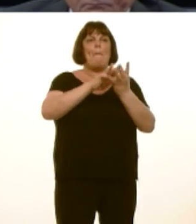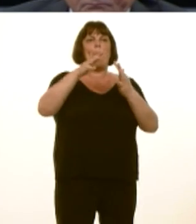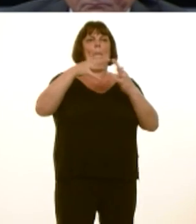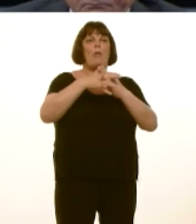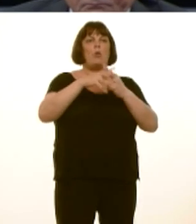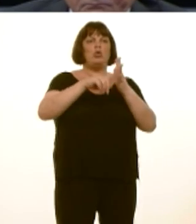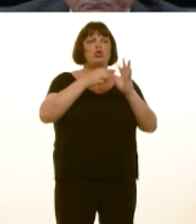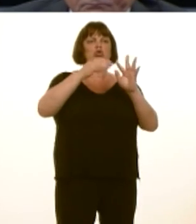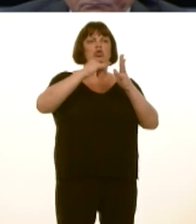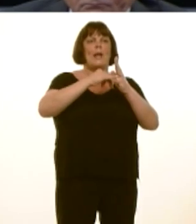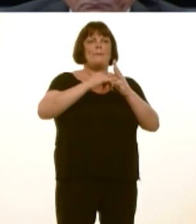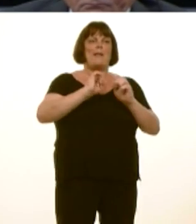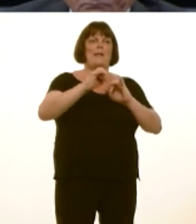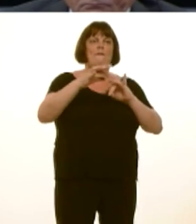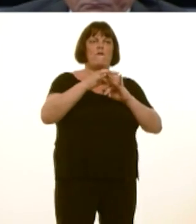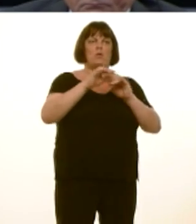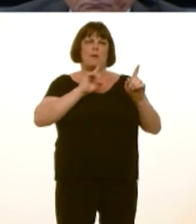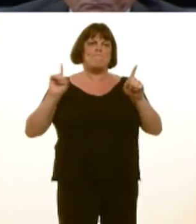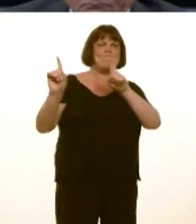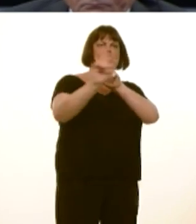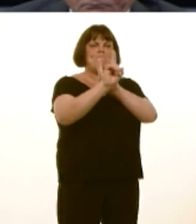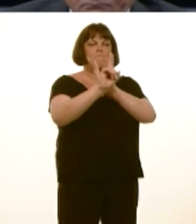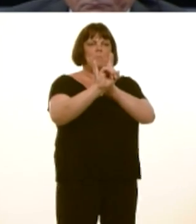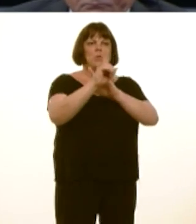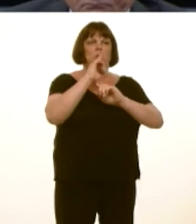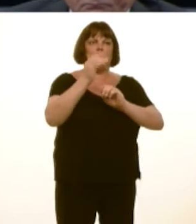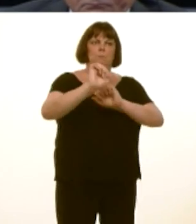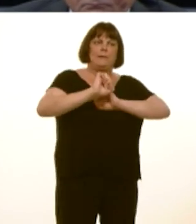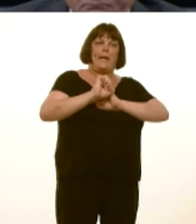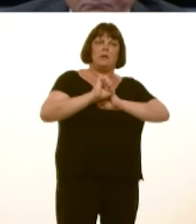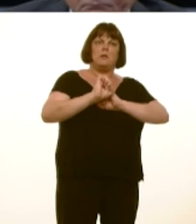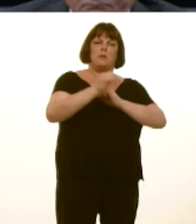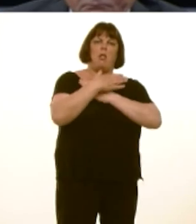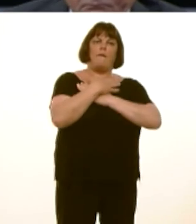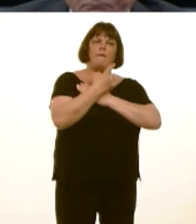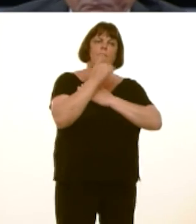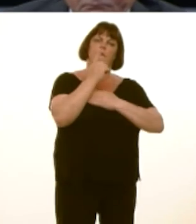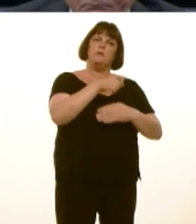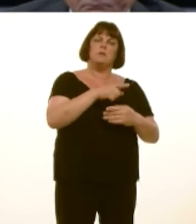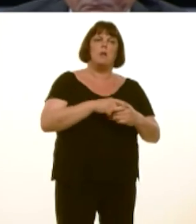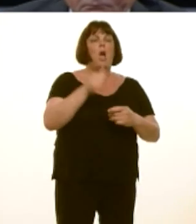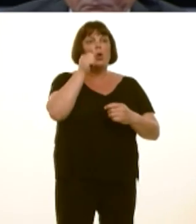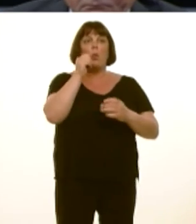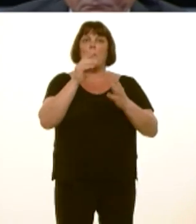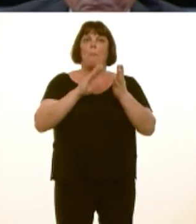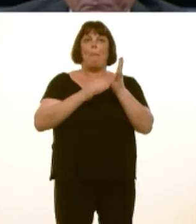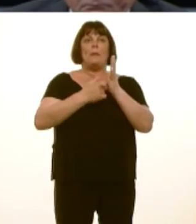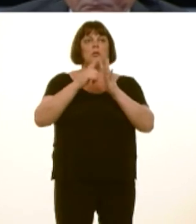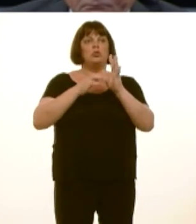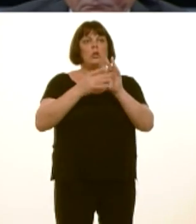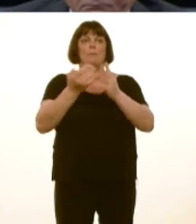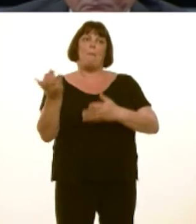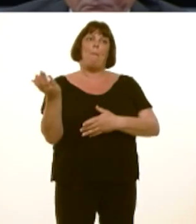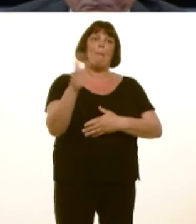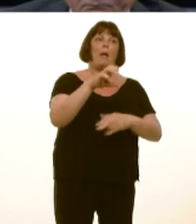of the attacker to save his loved one. I understand that Mr. James is now back home and is safe and in a